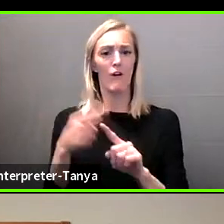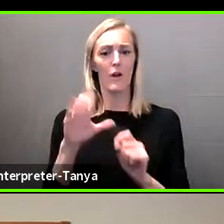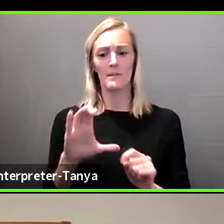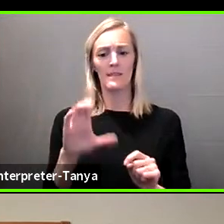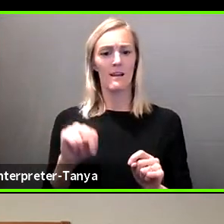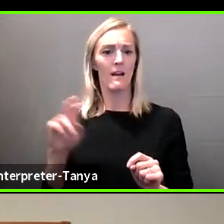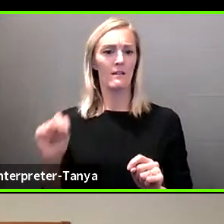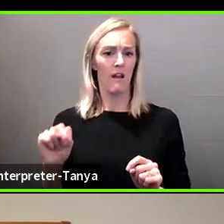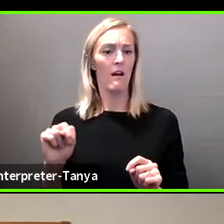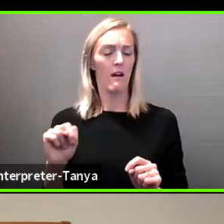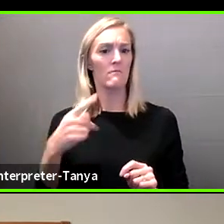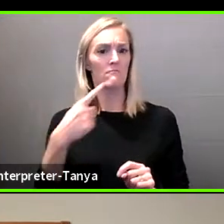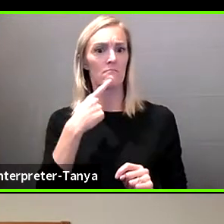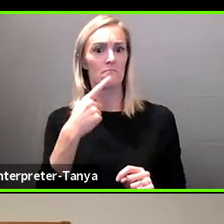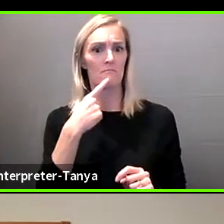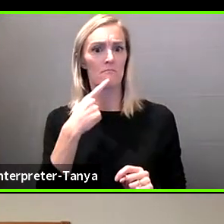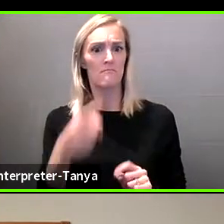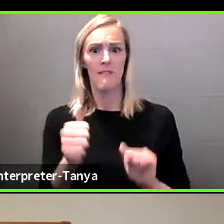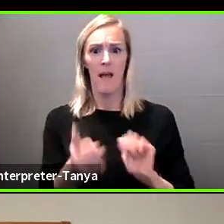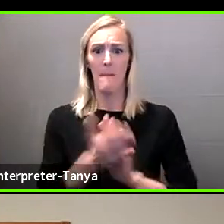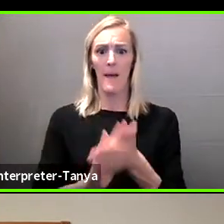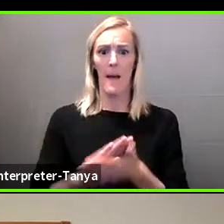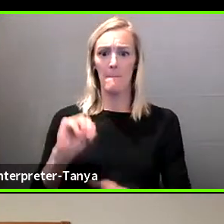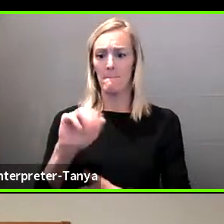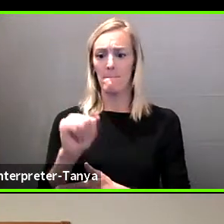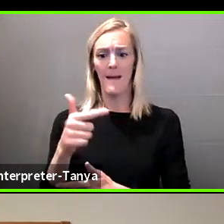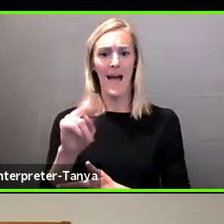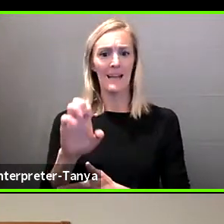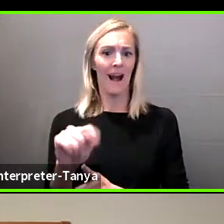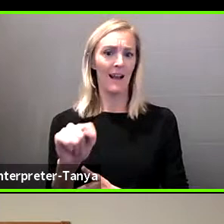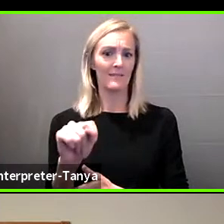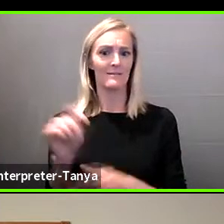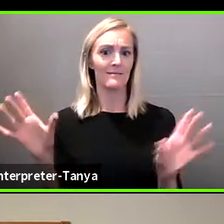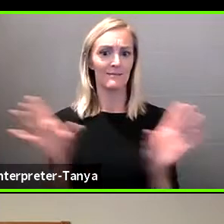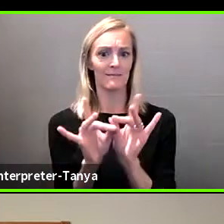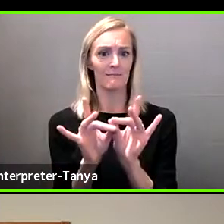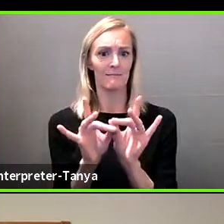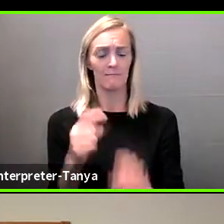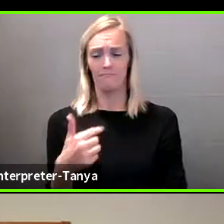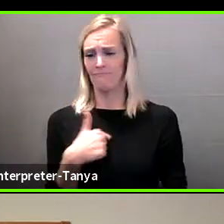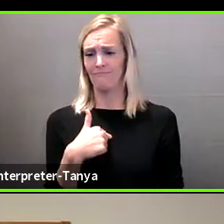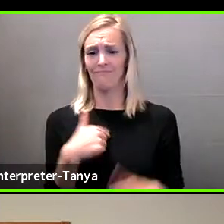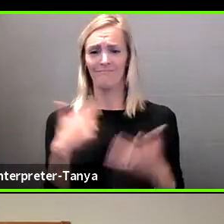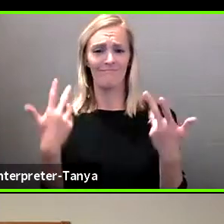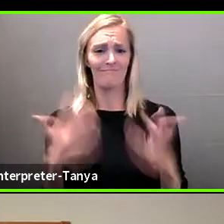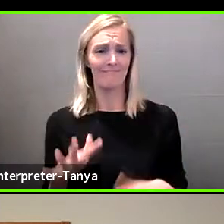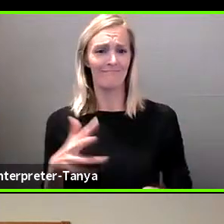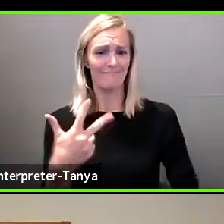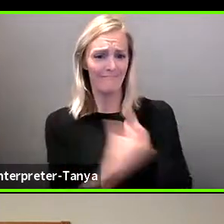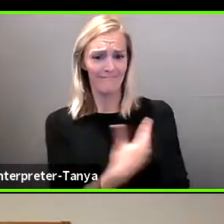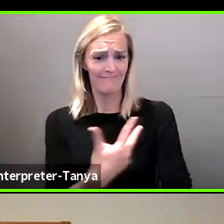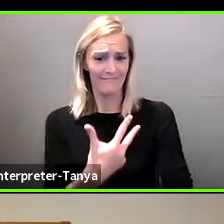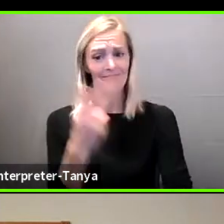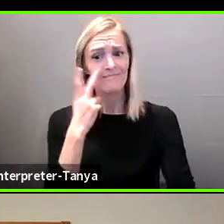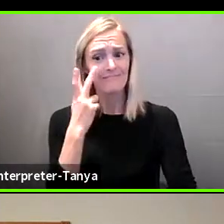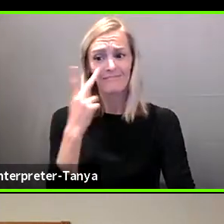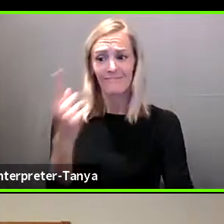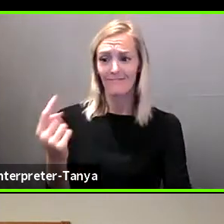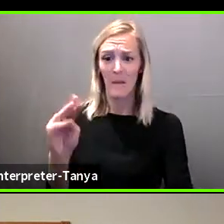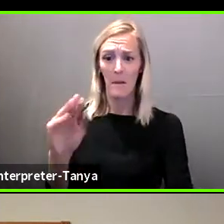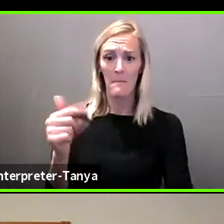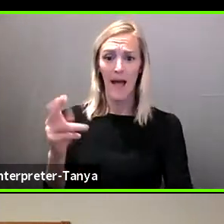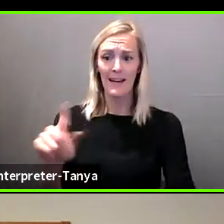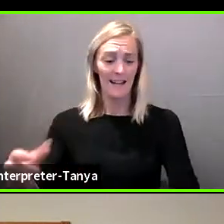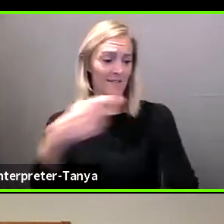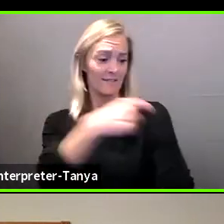about how you become magnetic. And I said, then I've been vaccinated. go get your magnet and put it on here. I said, y'all